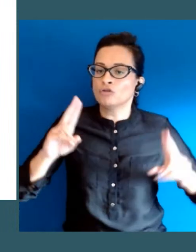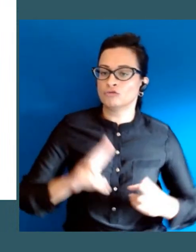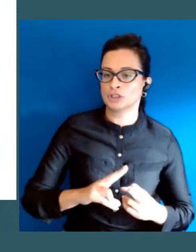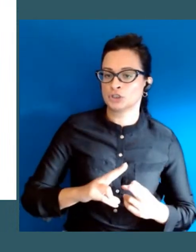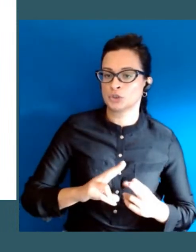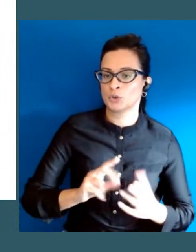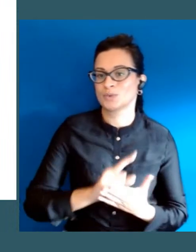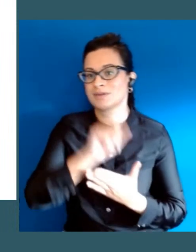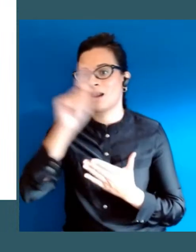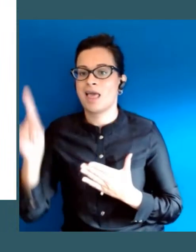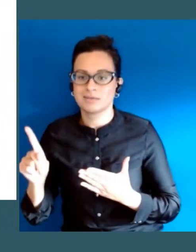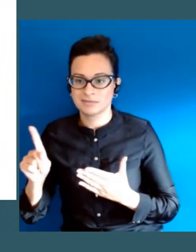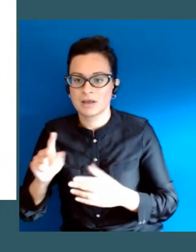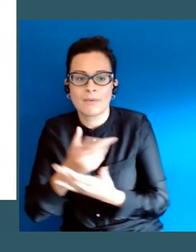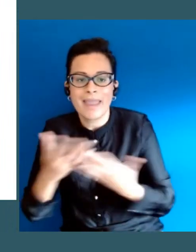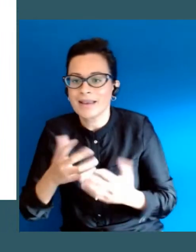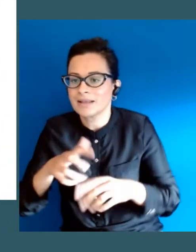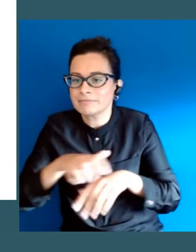run.